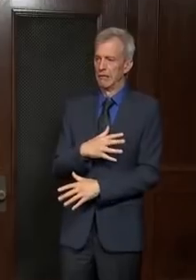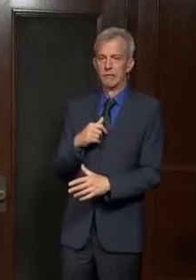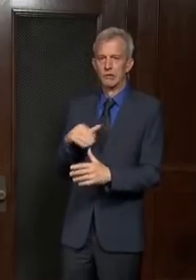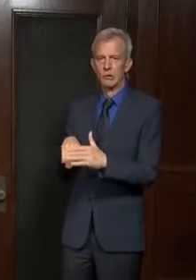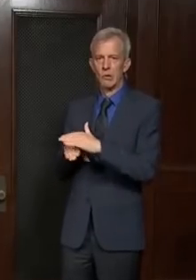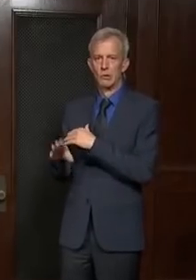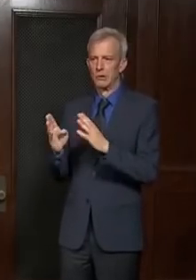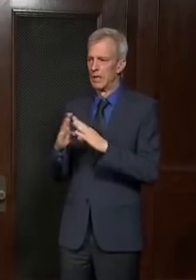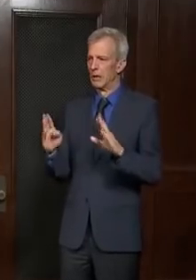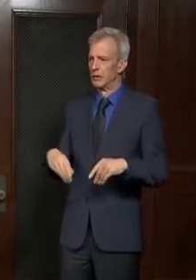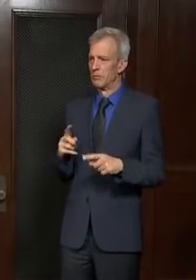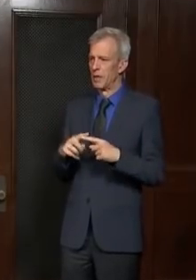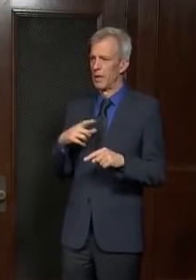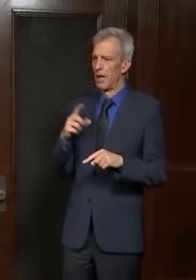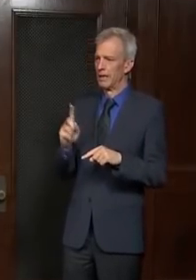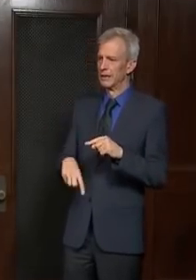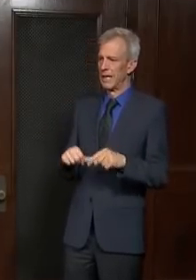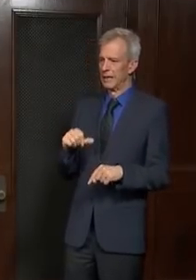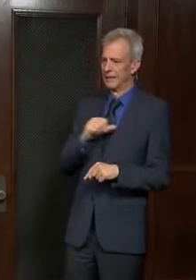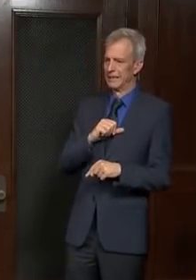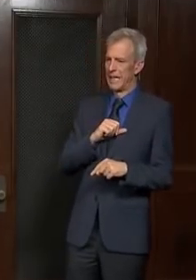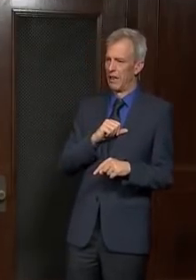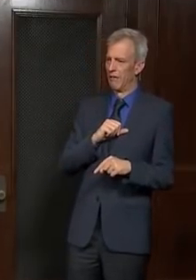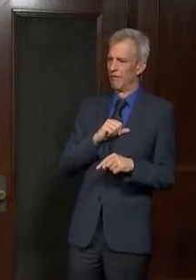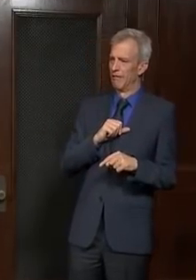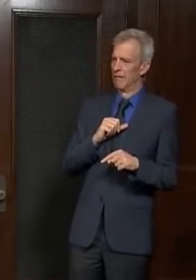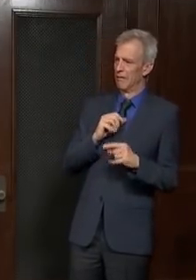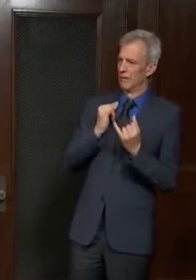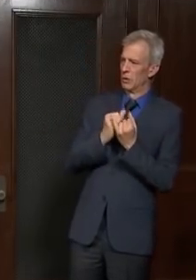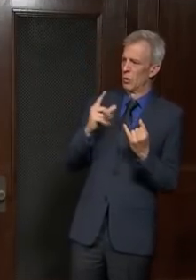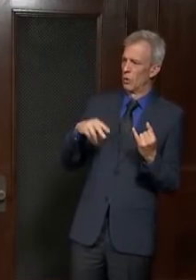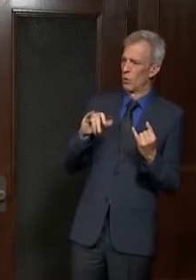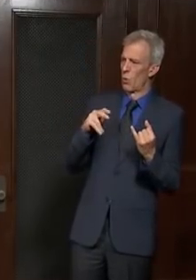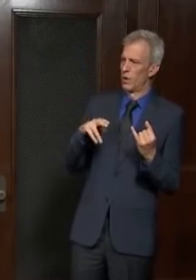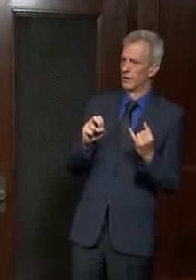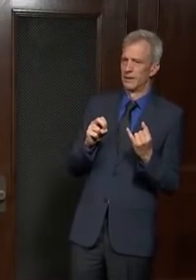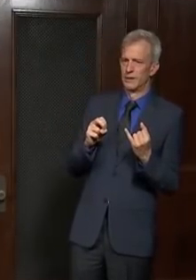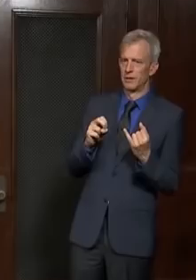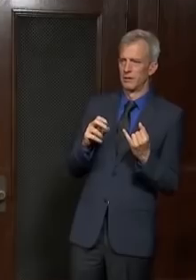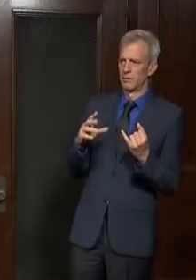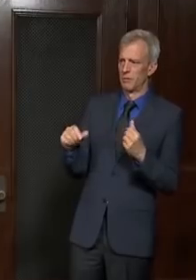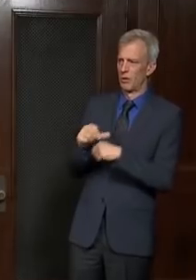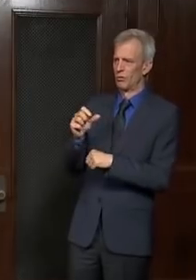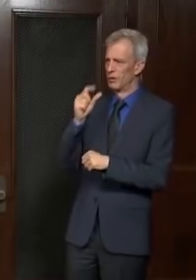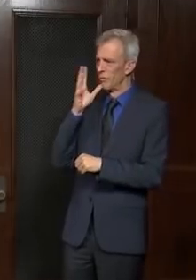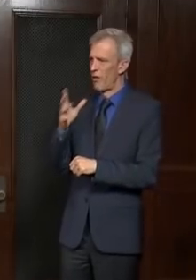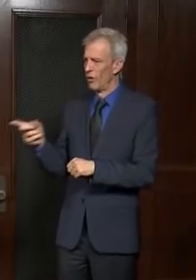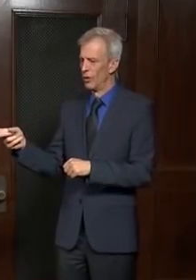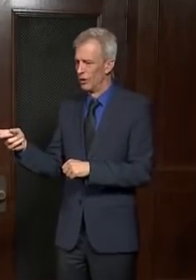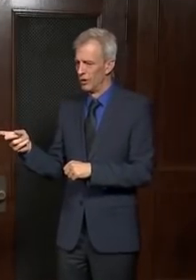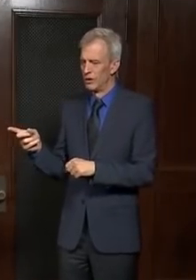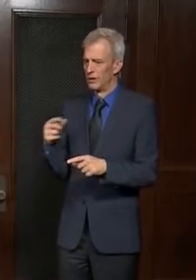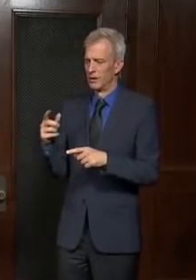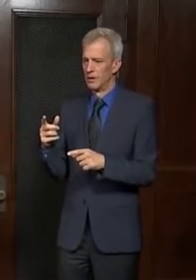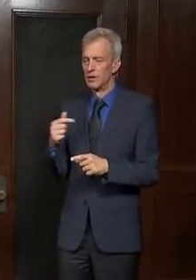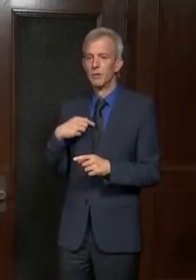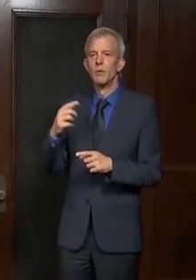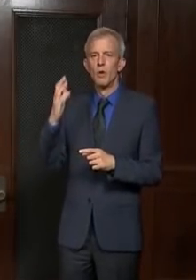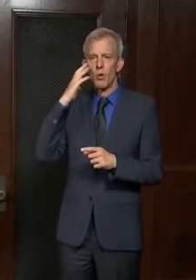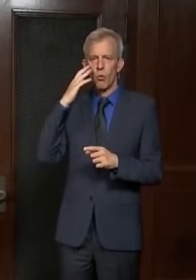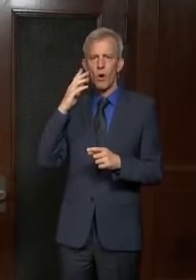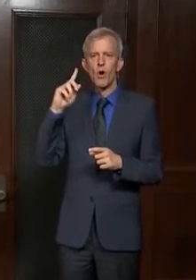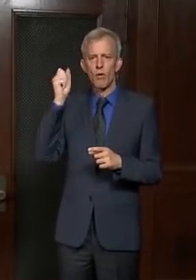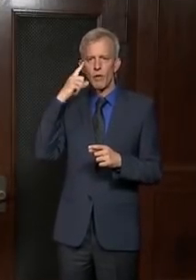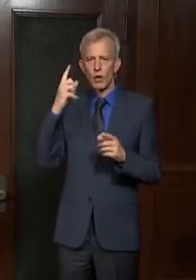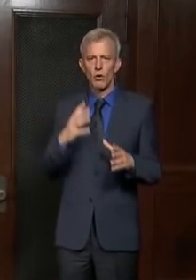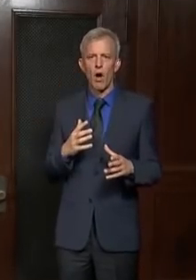can't self-quarantine without risk to her mom in that house. And I think that she's aware of the governor's healthcare workers lodging program.